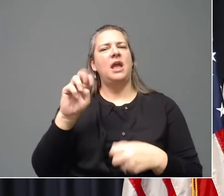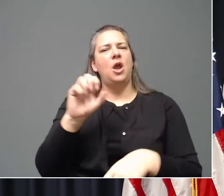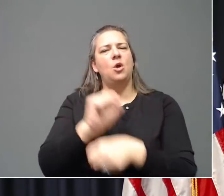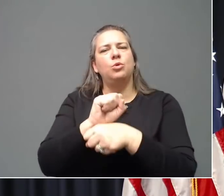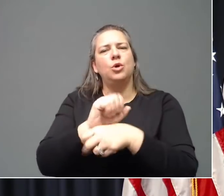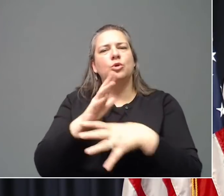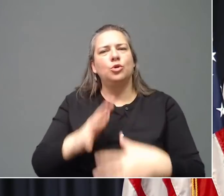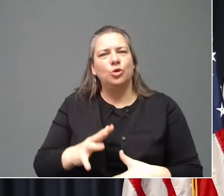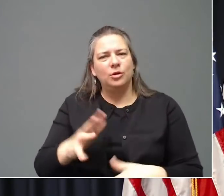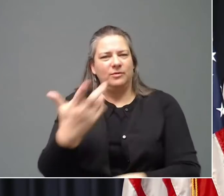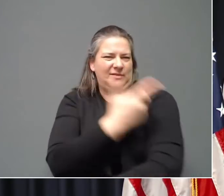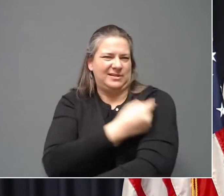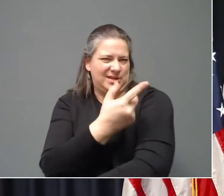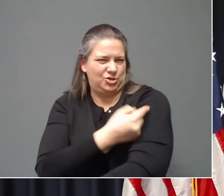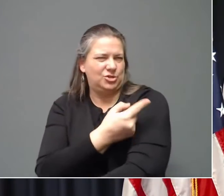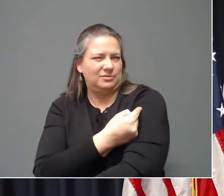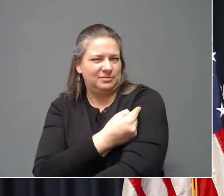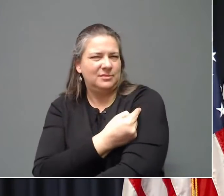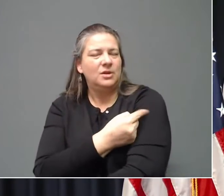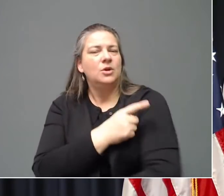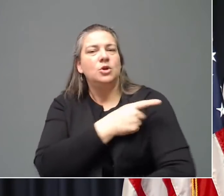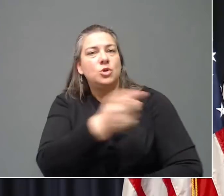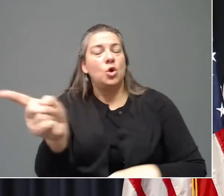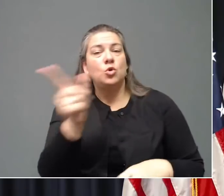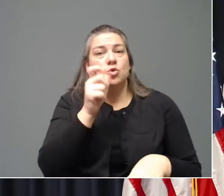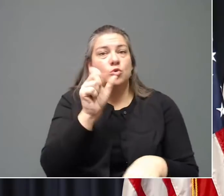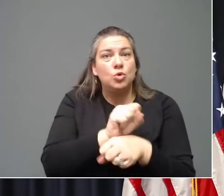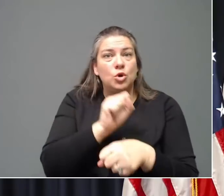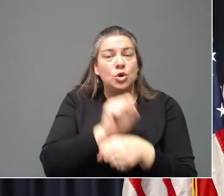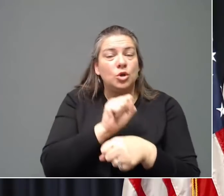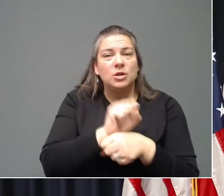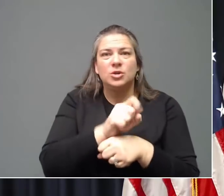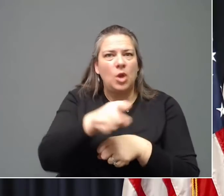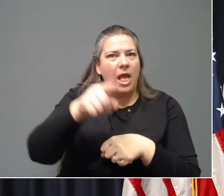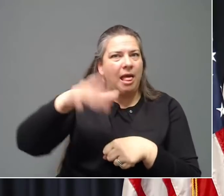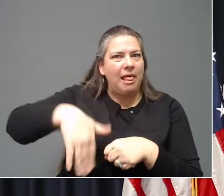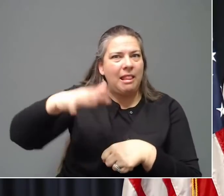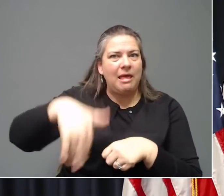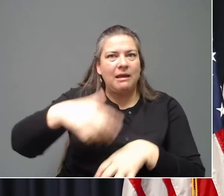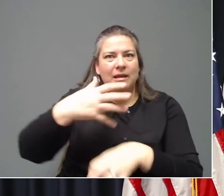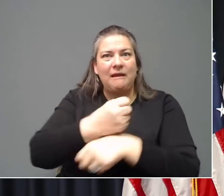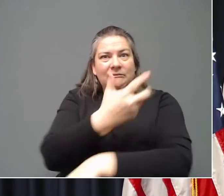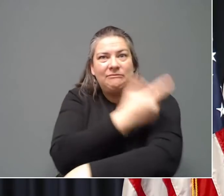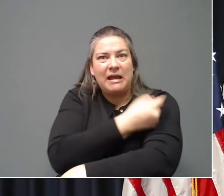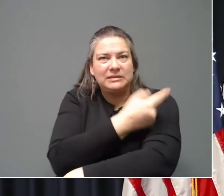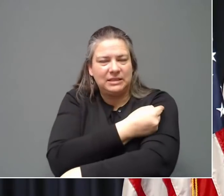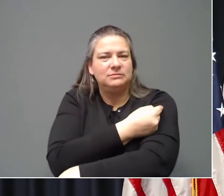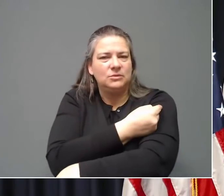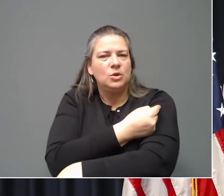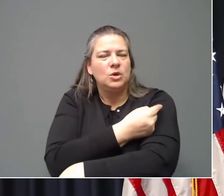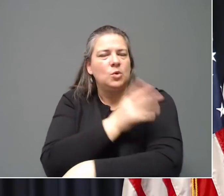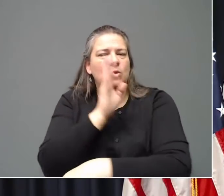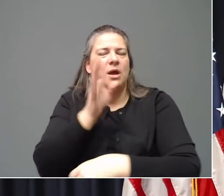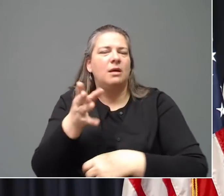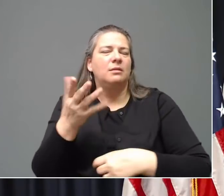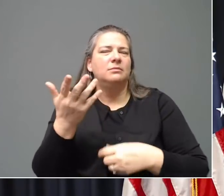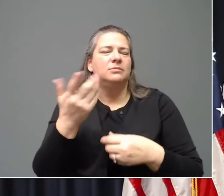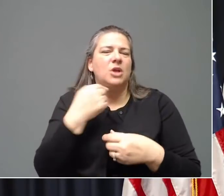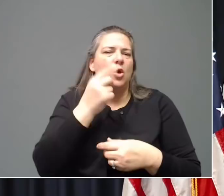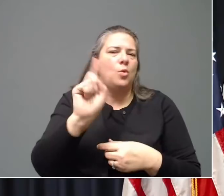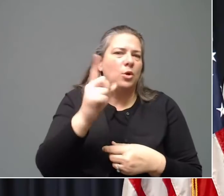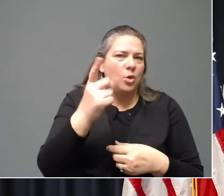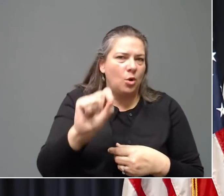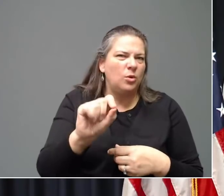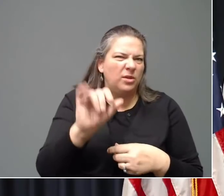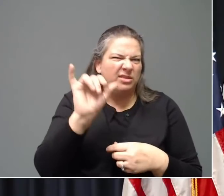resource to those workers that have not received a vaccine yet. And then Adam Mather from our Cabinet for Health and